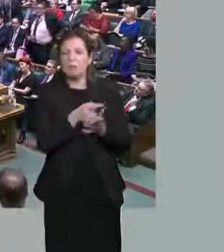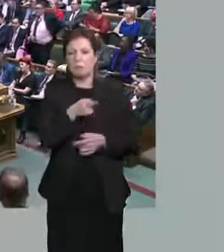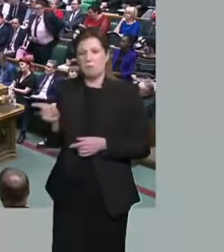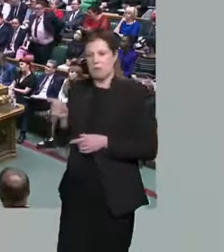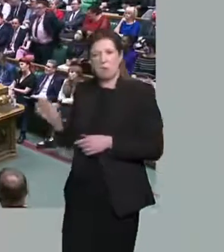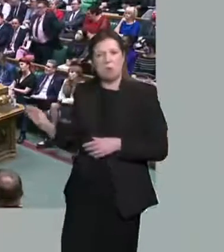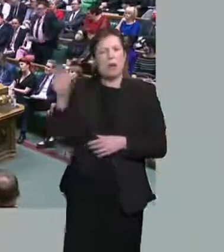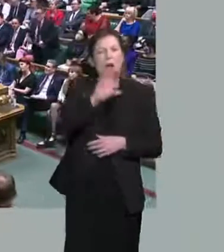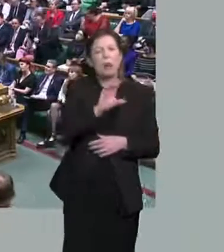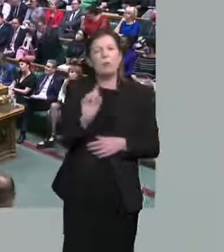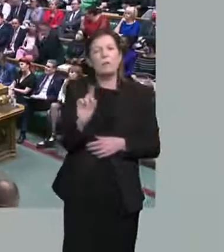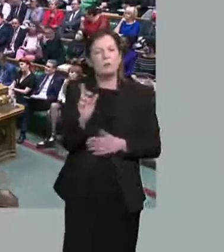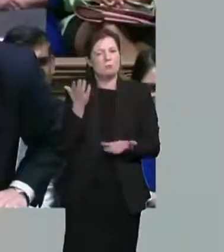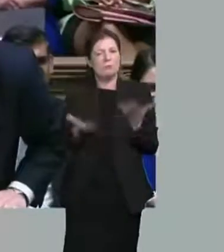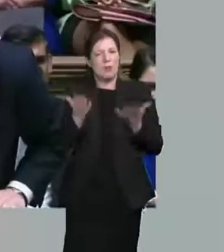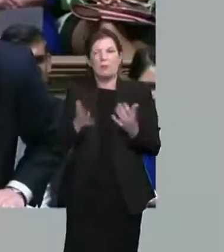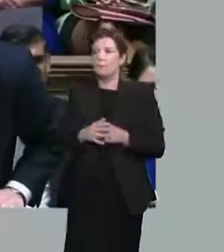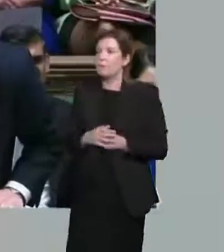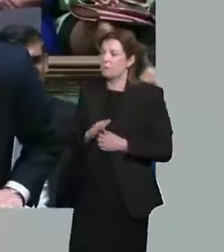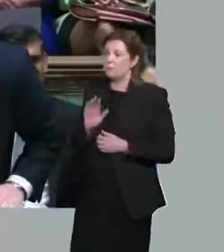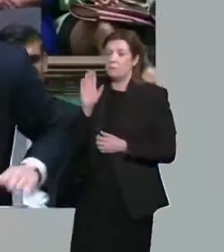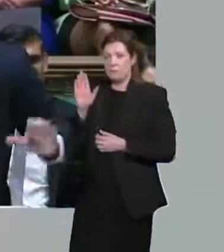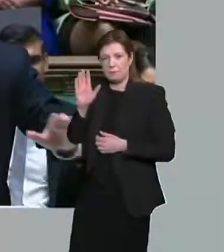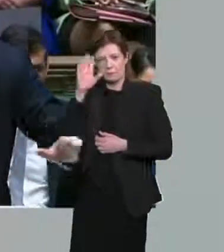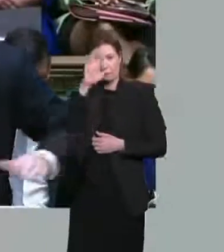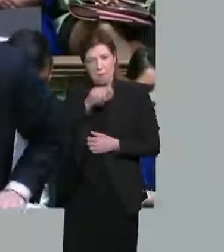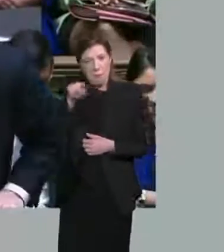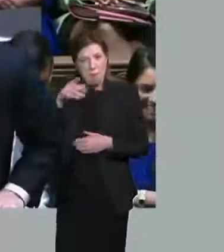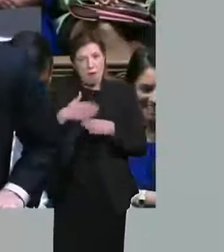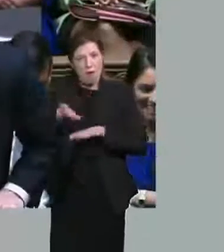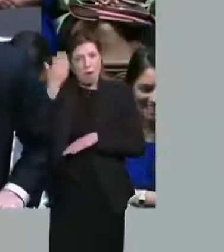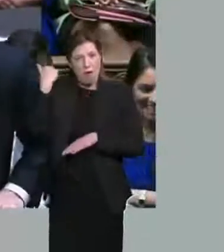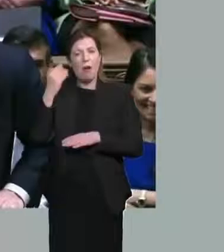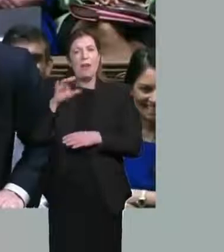Mr. Speaker, I remember him when he was doing planning at Islington Council, and